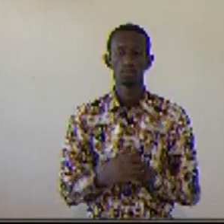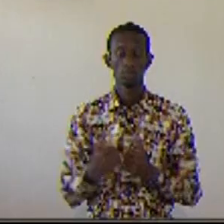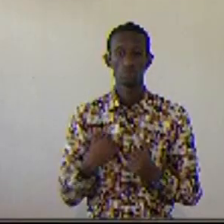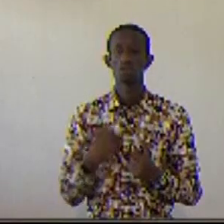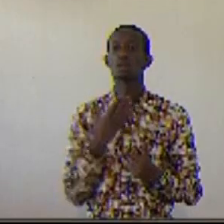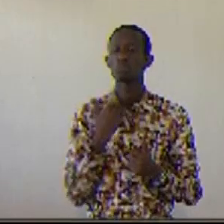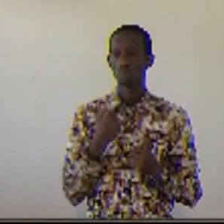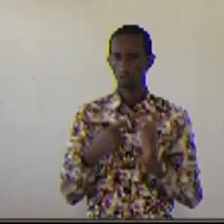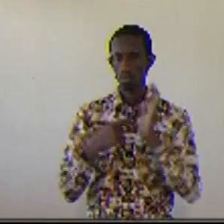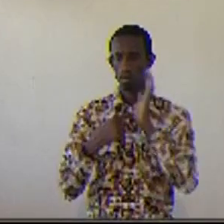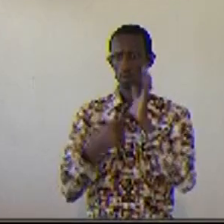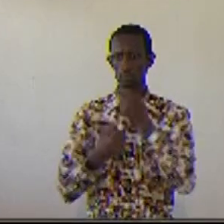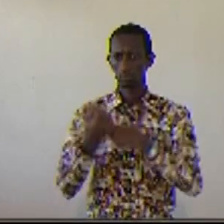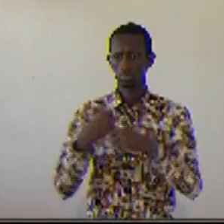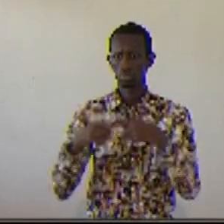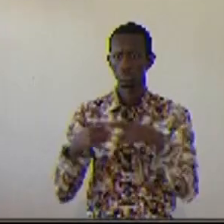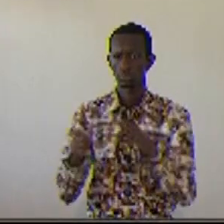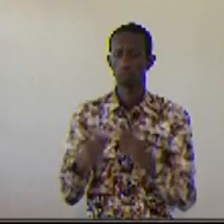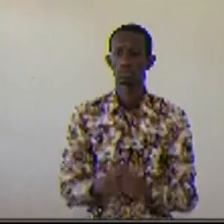on.